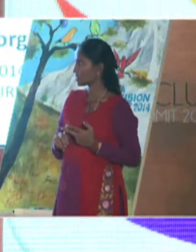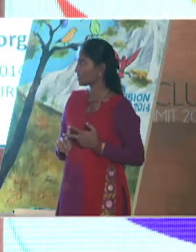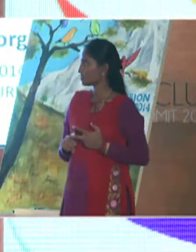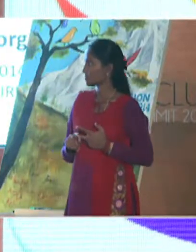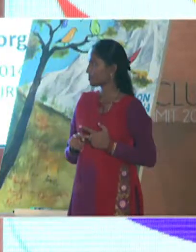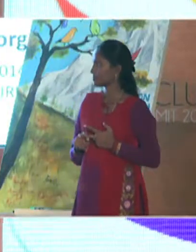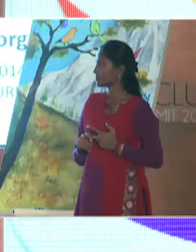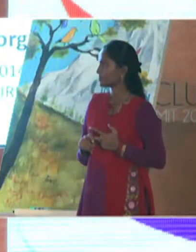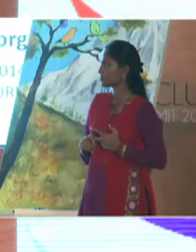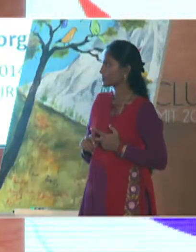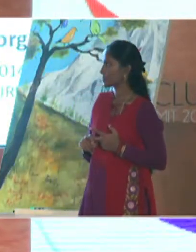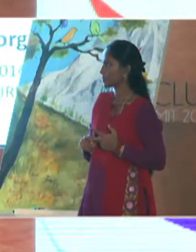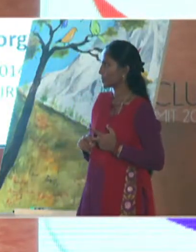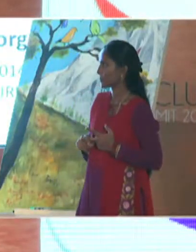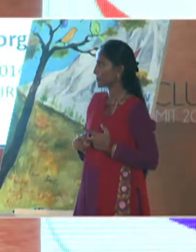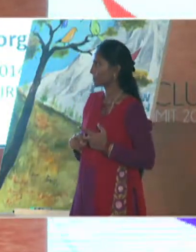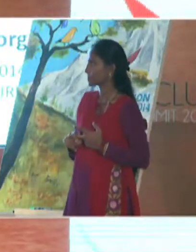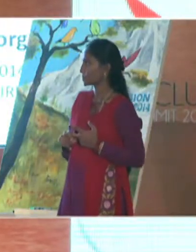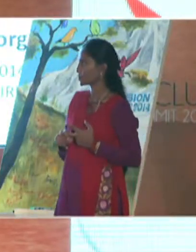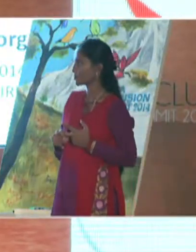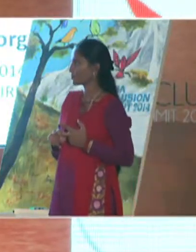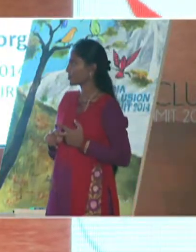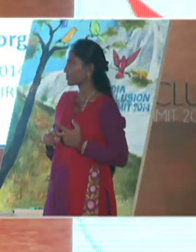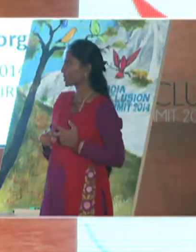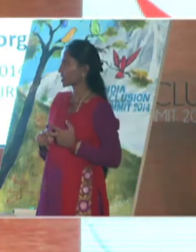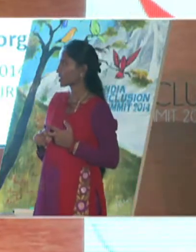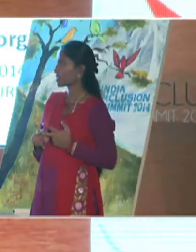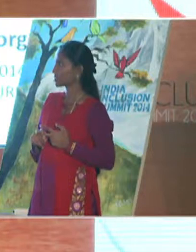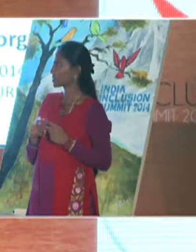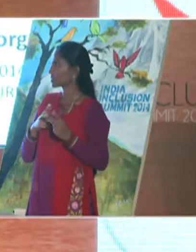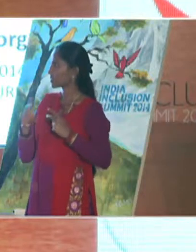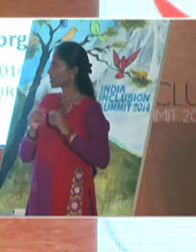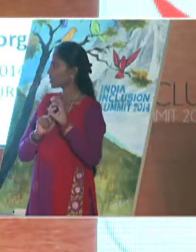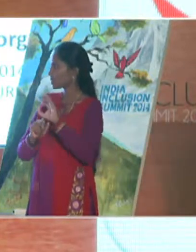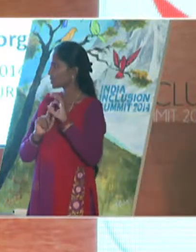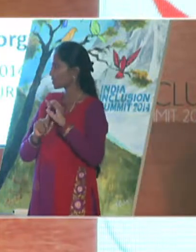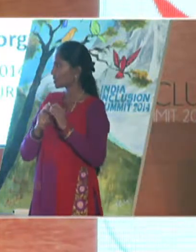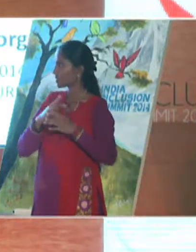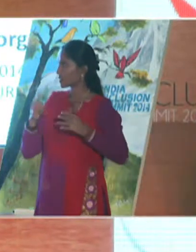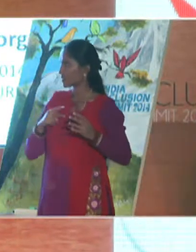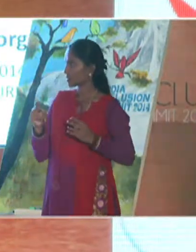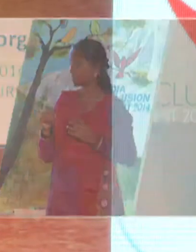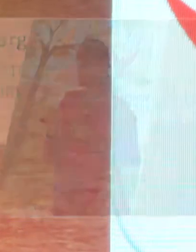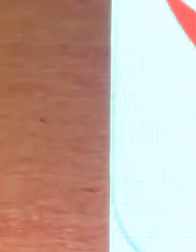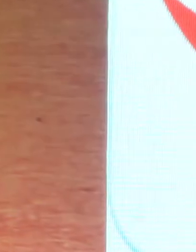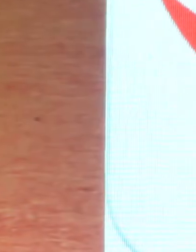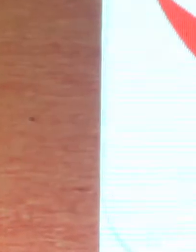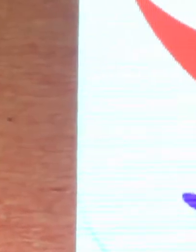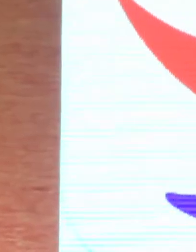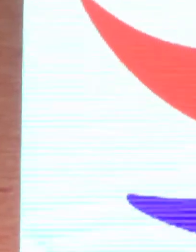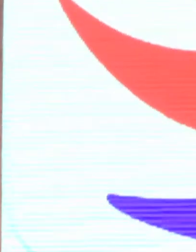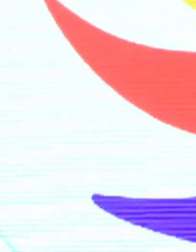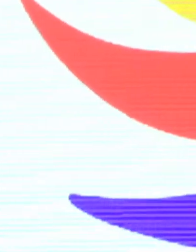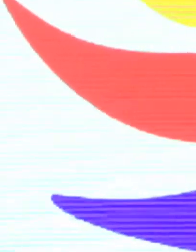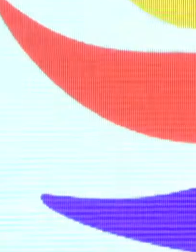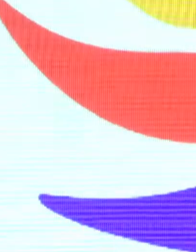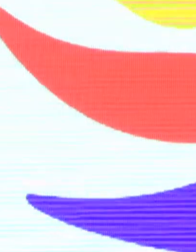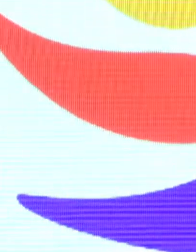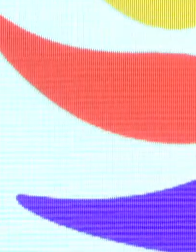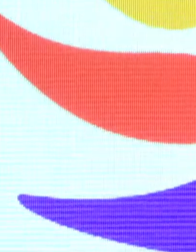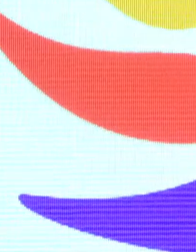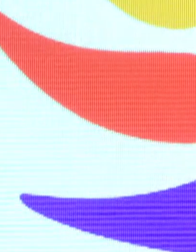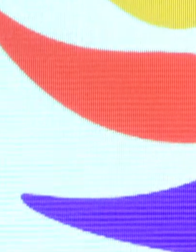cheese, compost production, animal husbandry, about 12 professions that were never done with blind people anywhere in the world. We set up a Braille printing press,